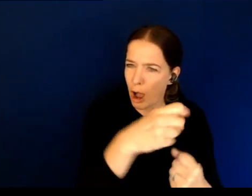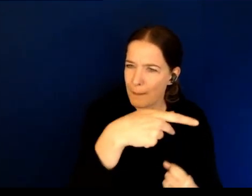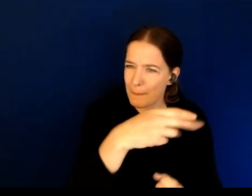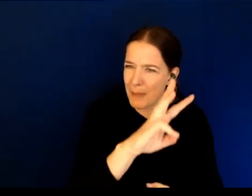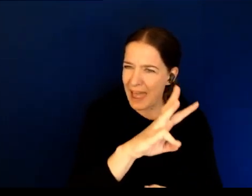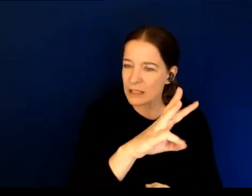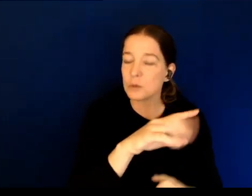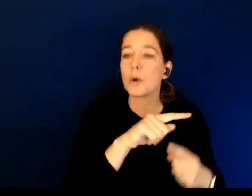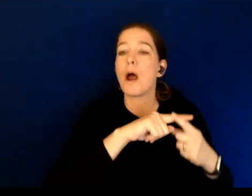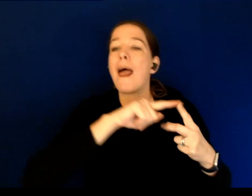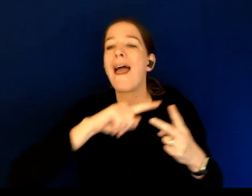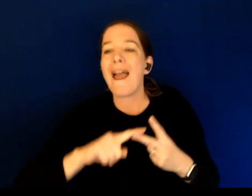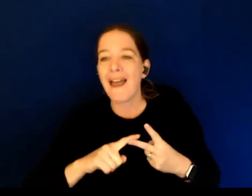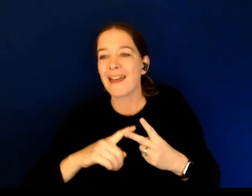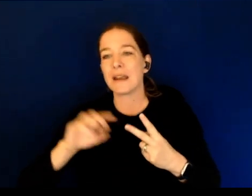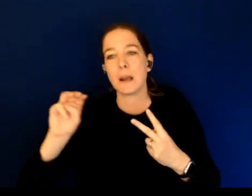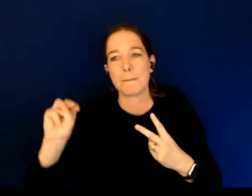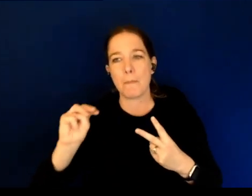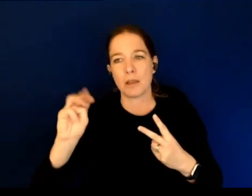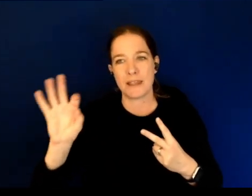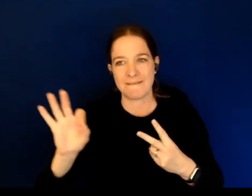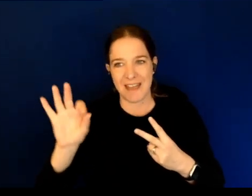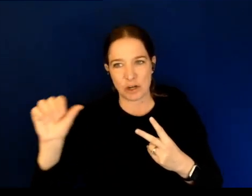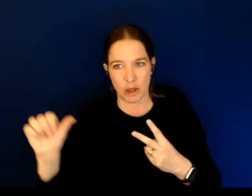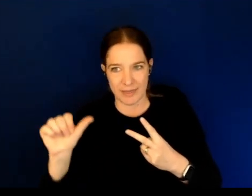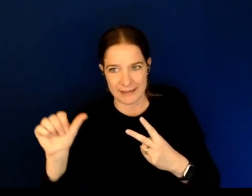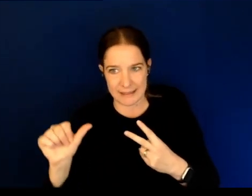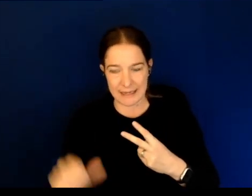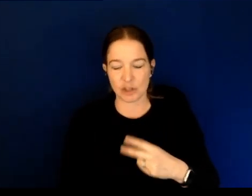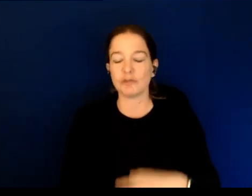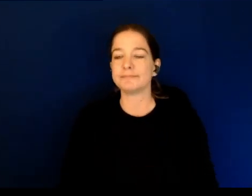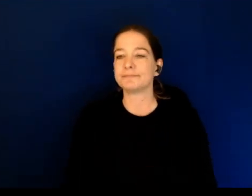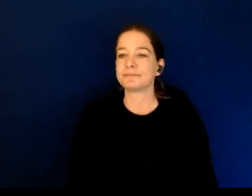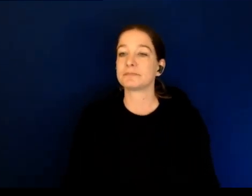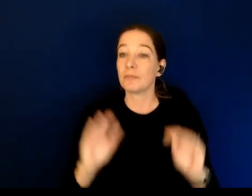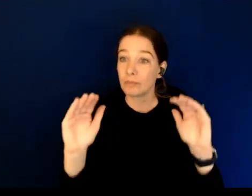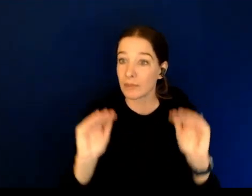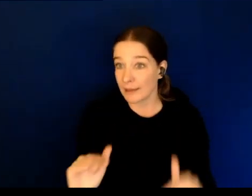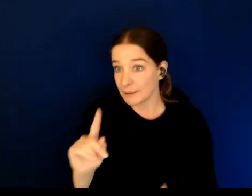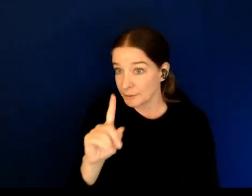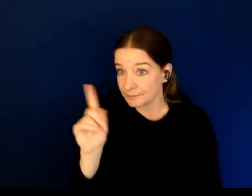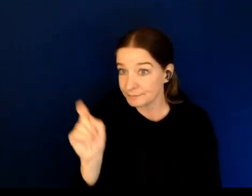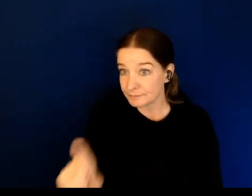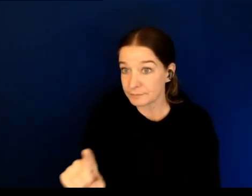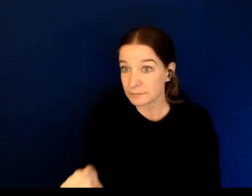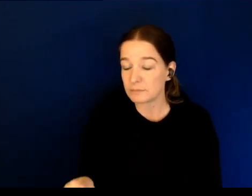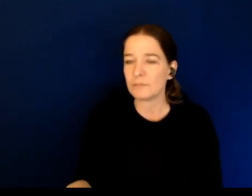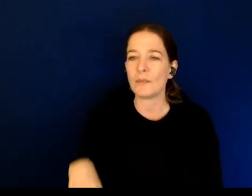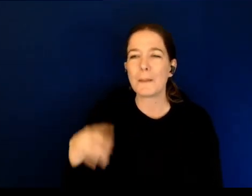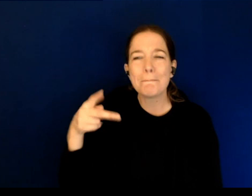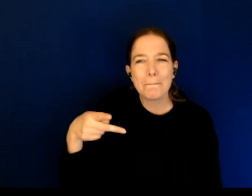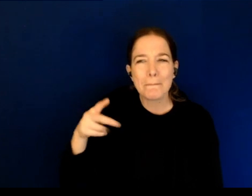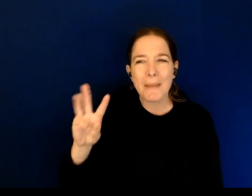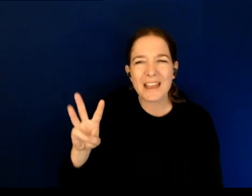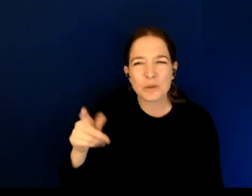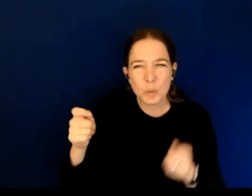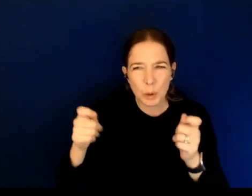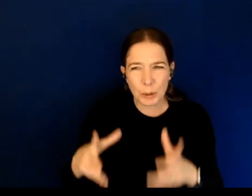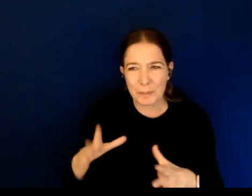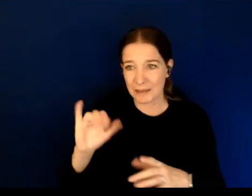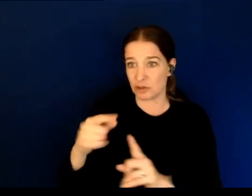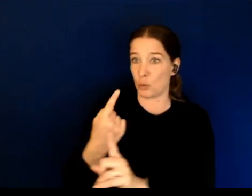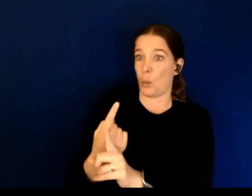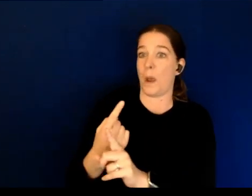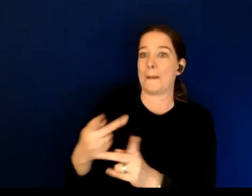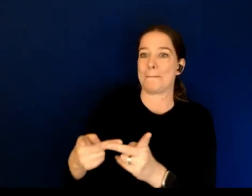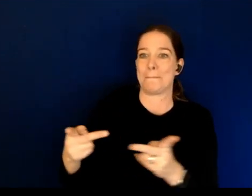multi-factor authentication. So I want to ask you the second question. Password managers create a single point of failure